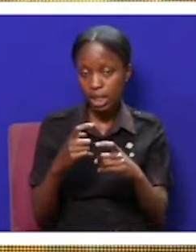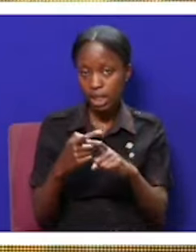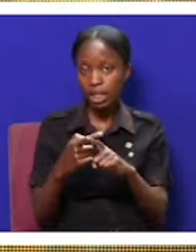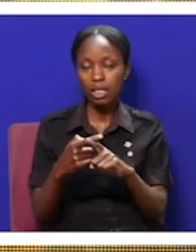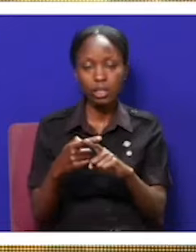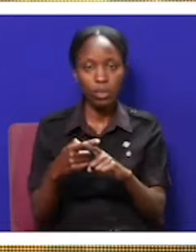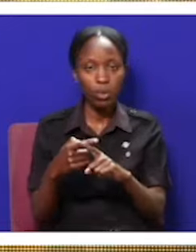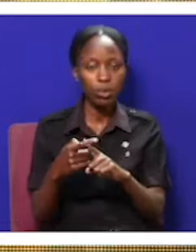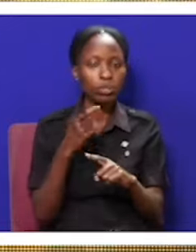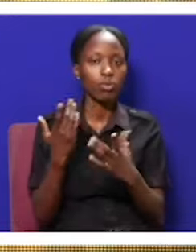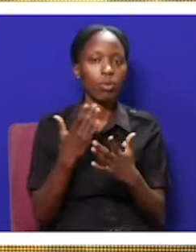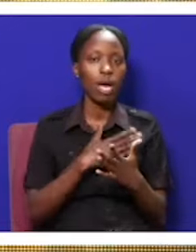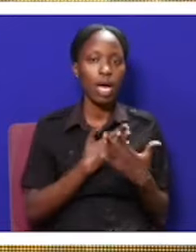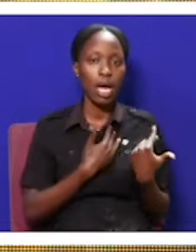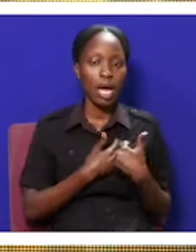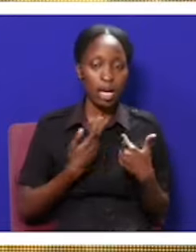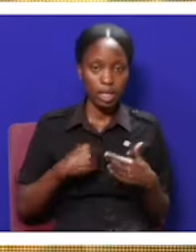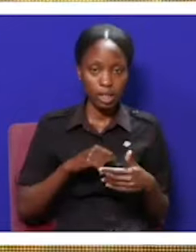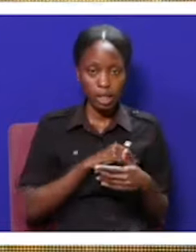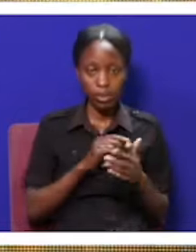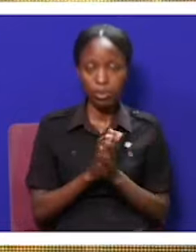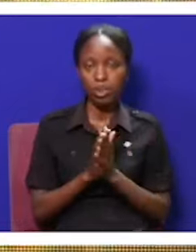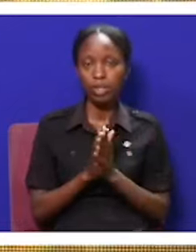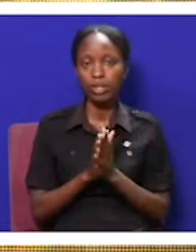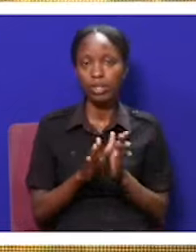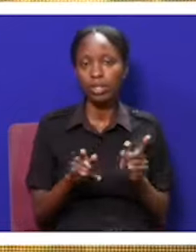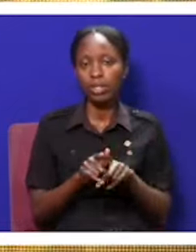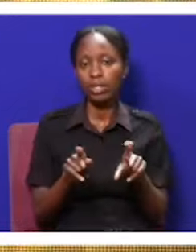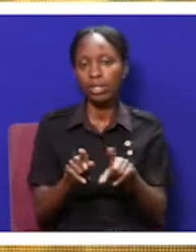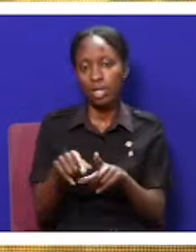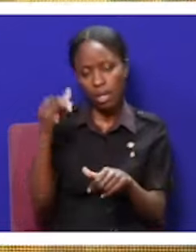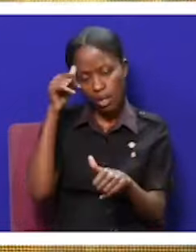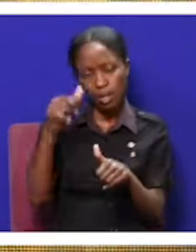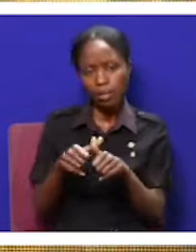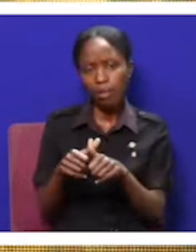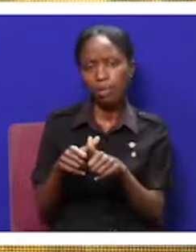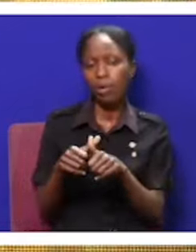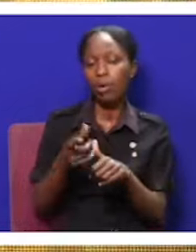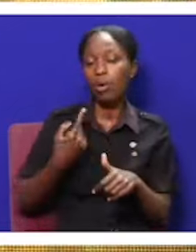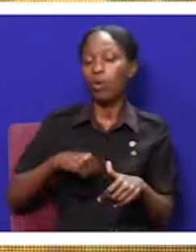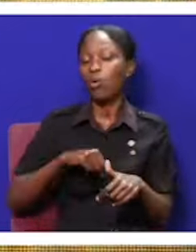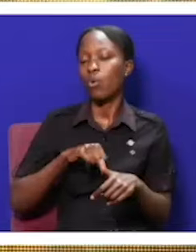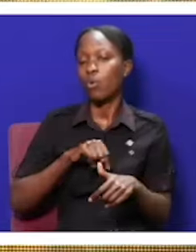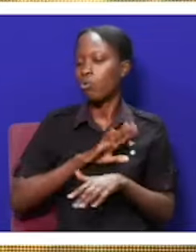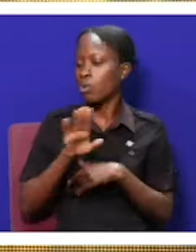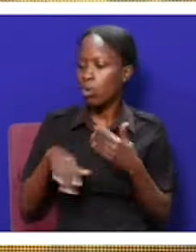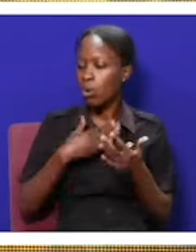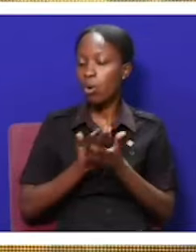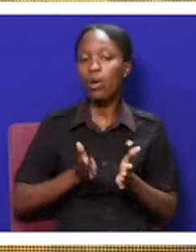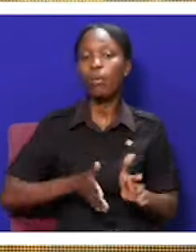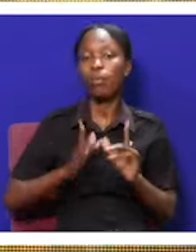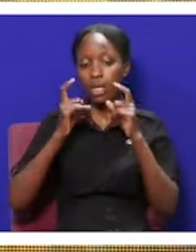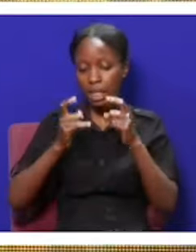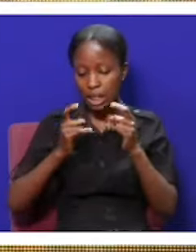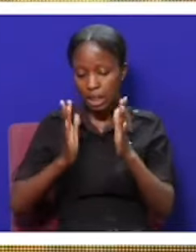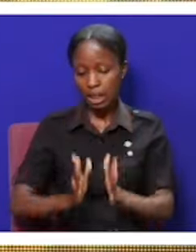hearts. Remember, we are naturally sinners. We are born sinners. That is, it